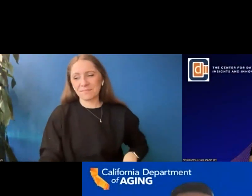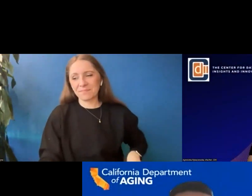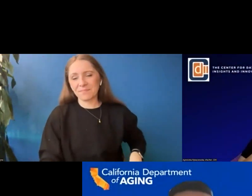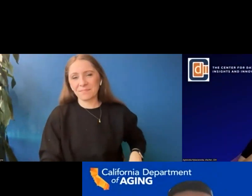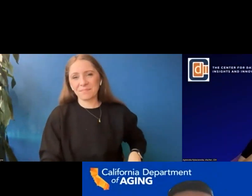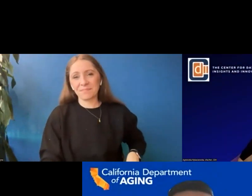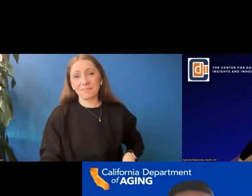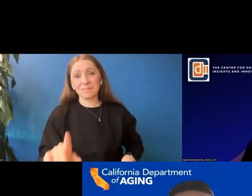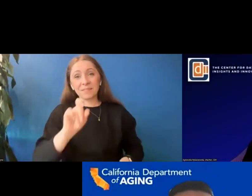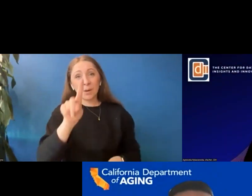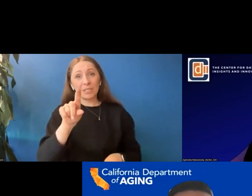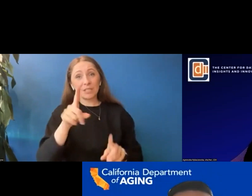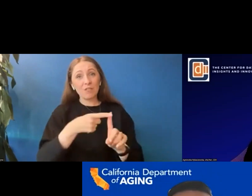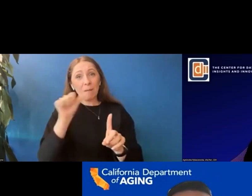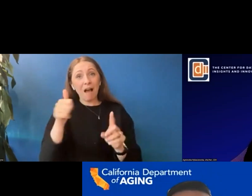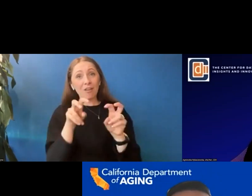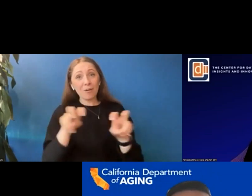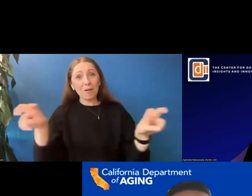Other questions from panel members?